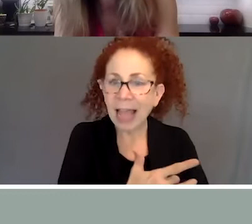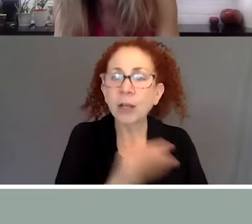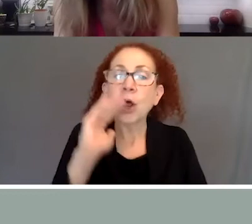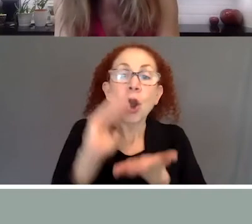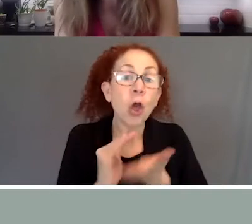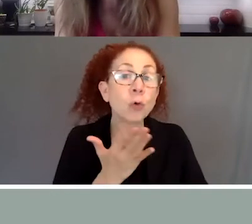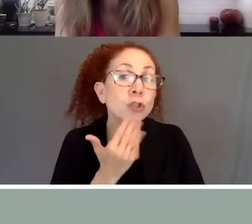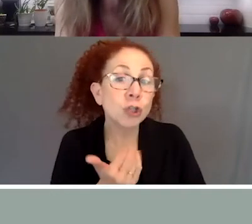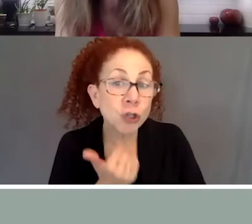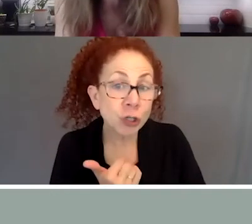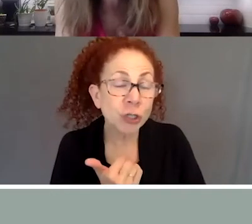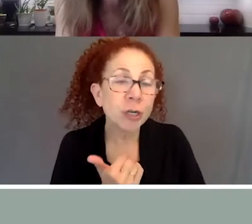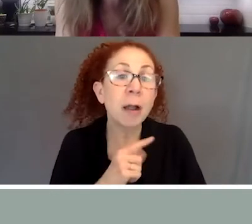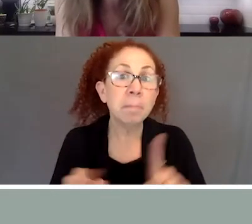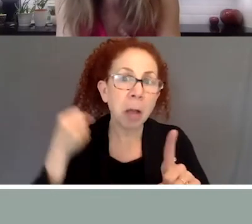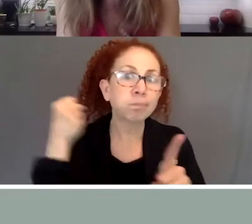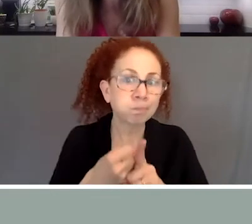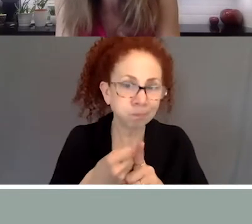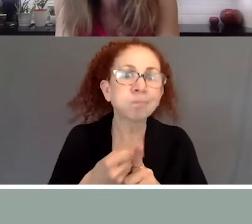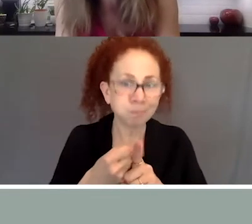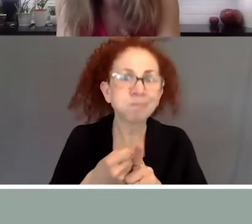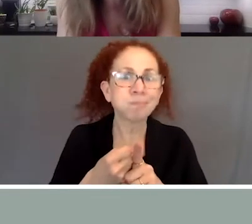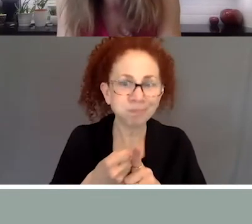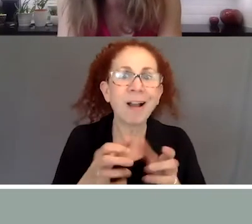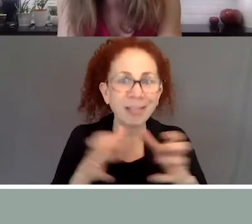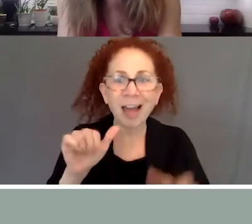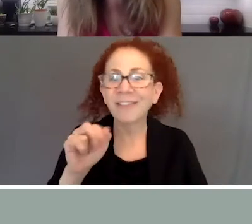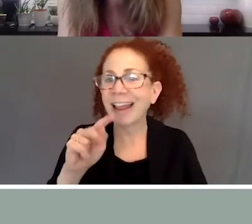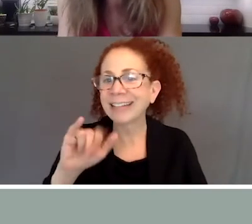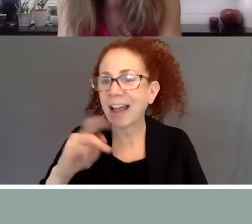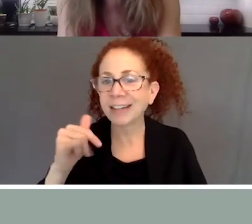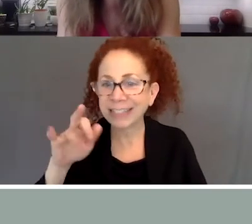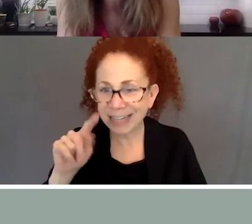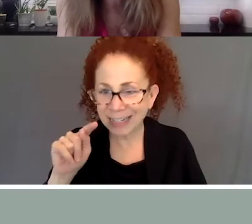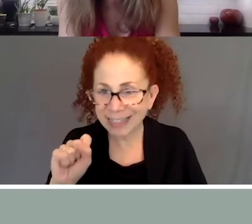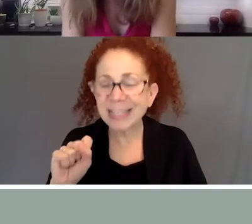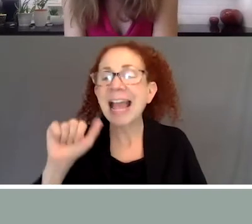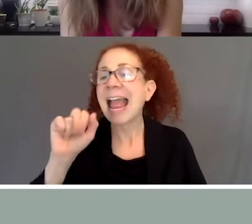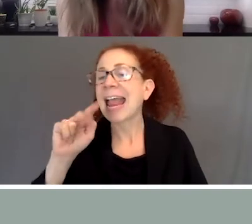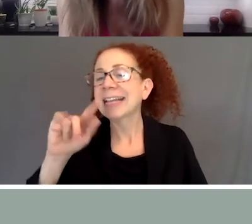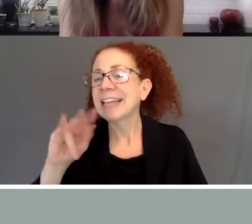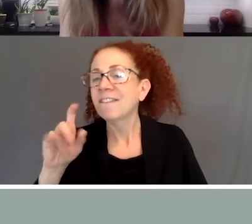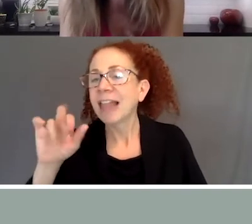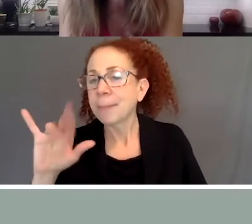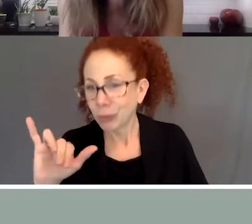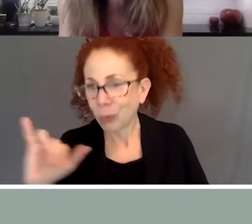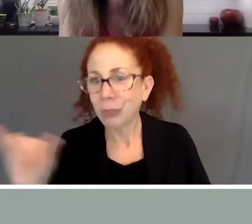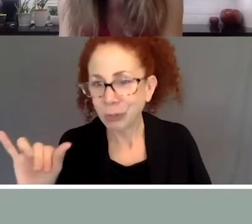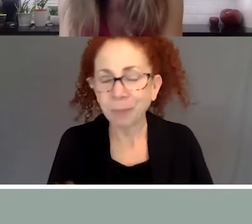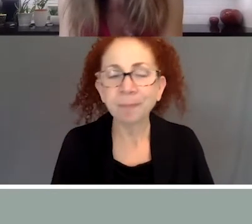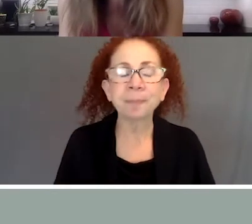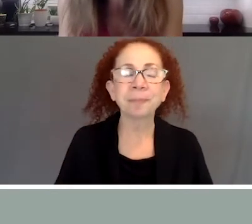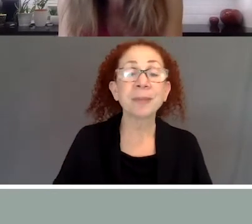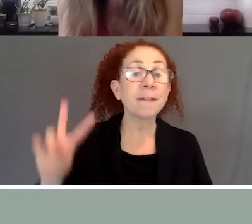in sugar and really, really potent in terms of those antioxidants and anti-inflammatory compounds. When it comes to